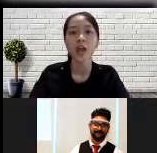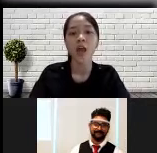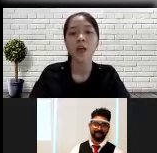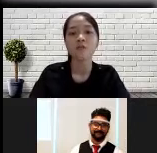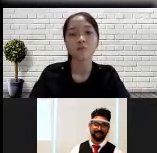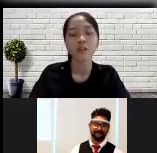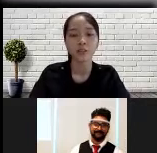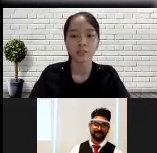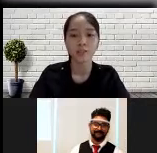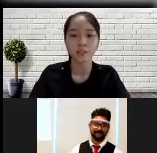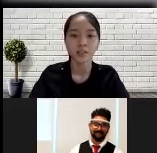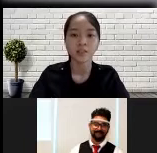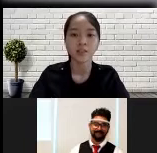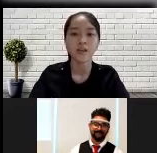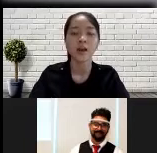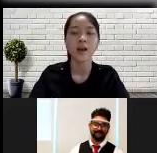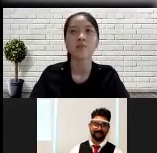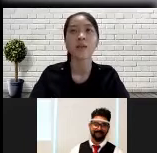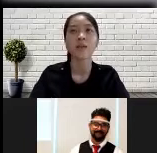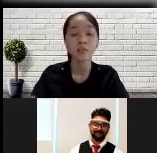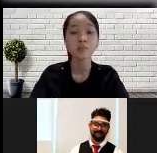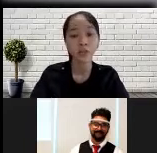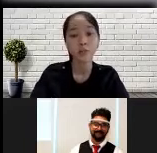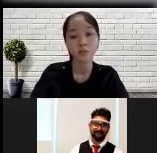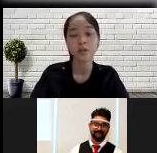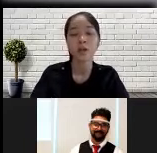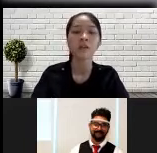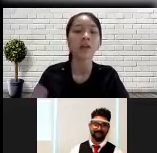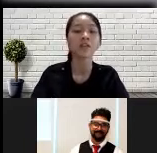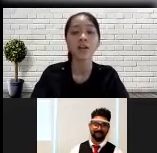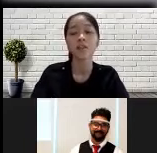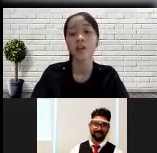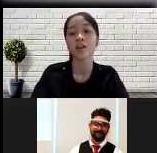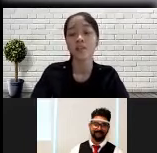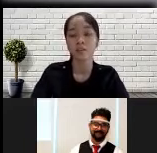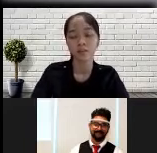textures and fluid consistencies that still match up to the current